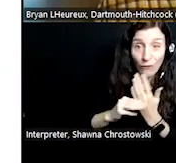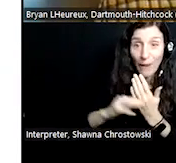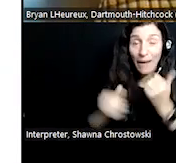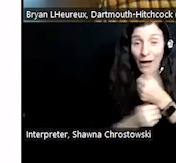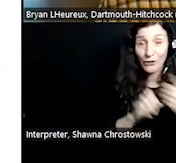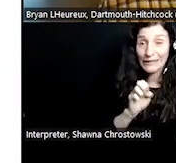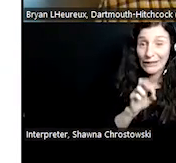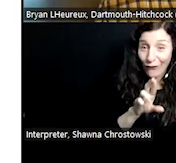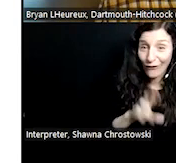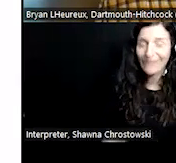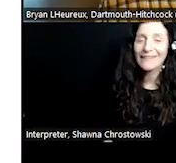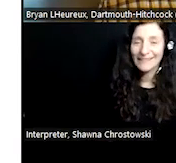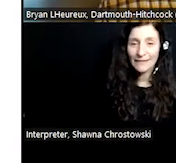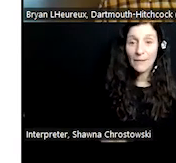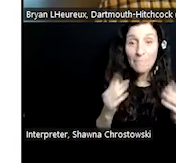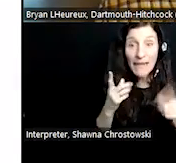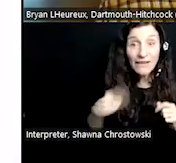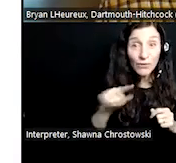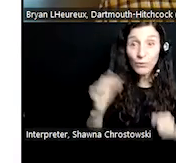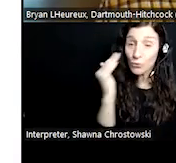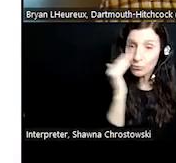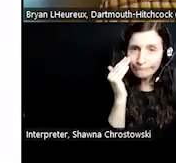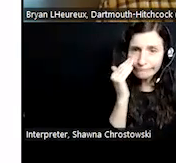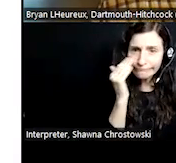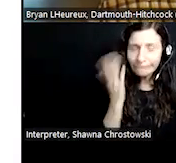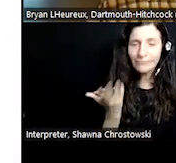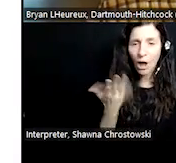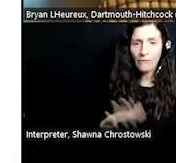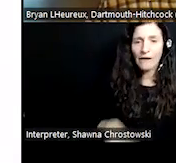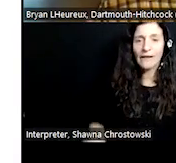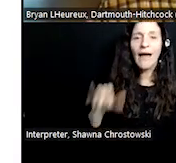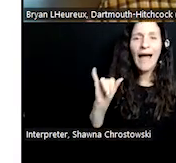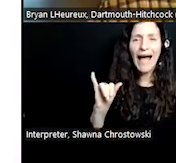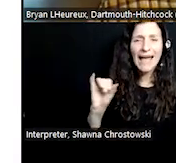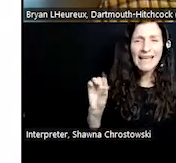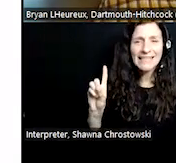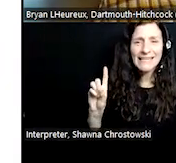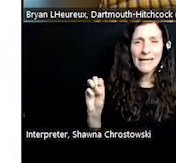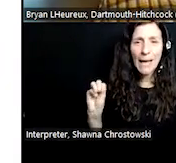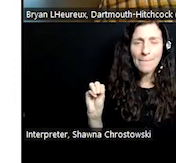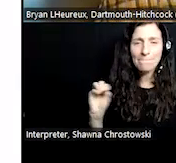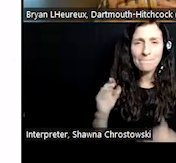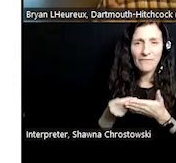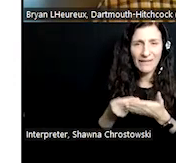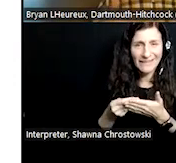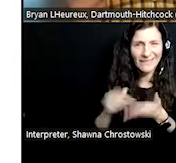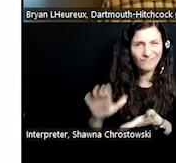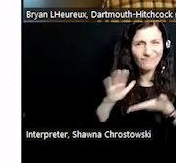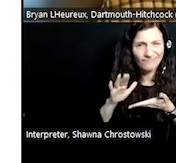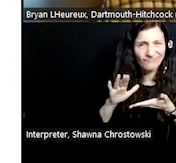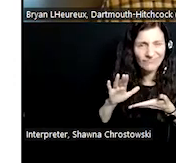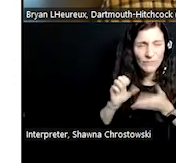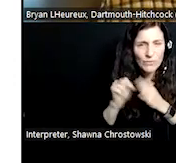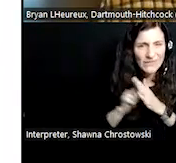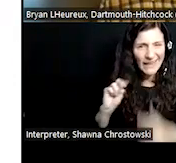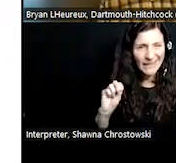sure a lot of you, or many of you, are familiar with the IDN funding that came into the state, which really helped to expand